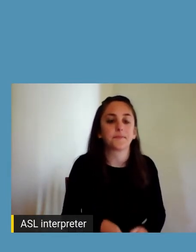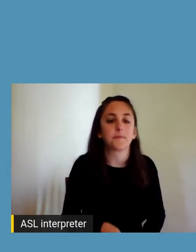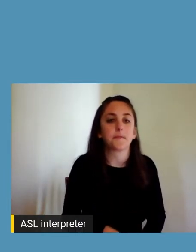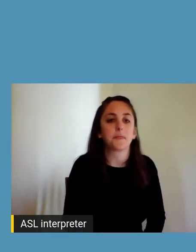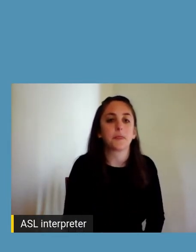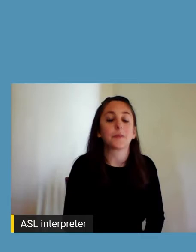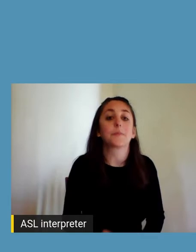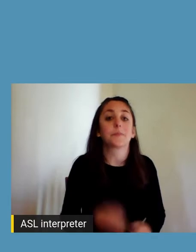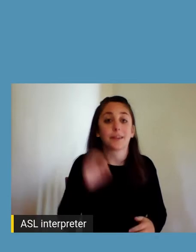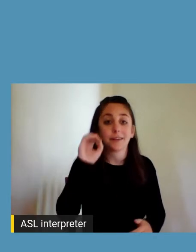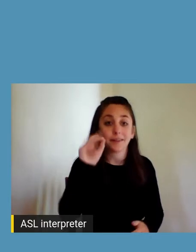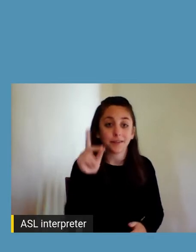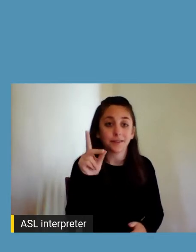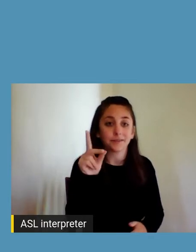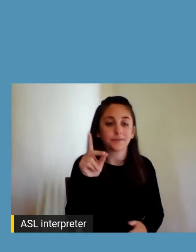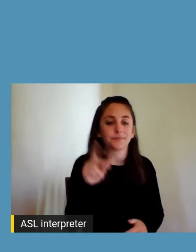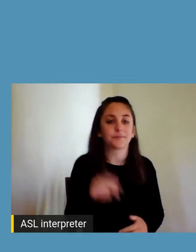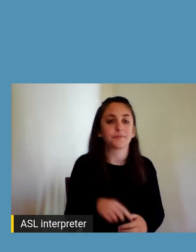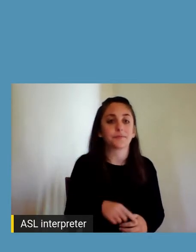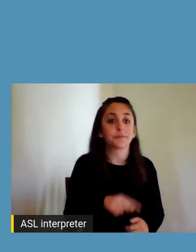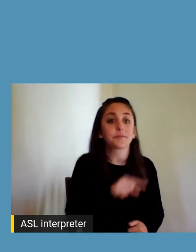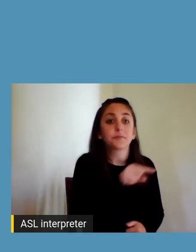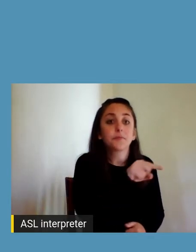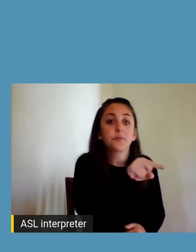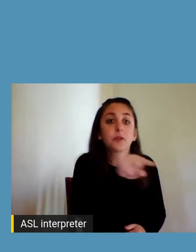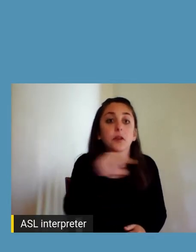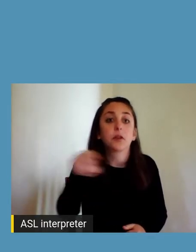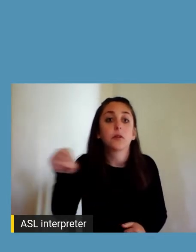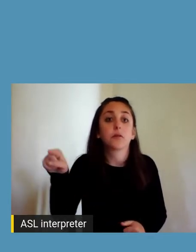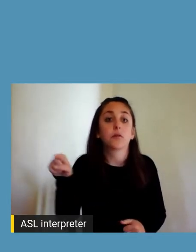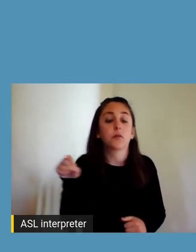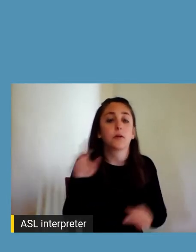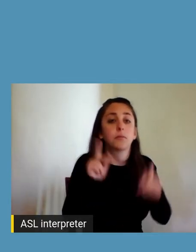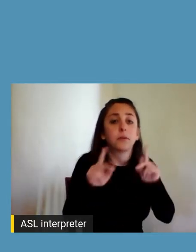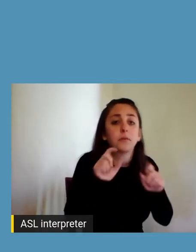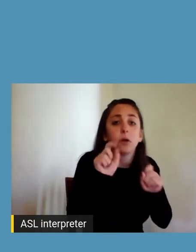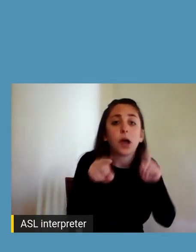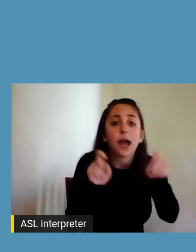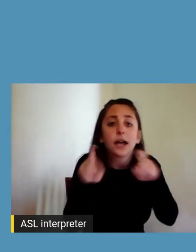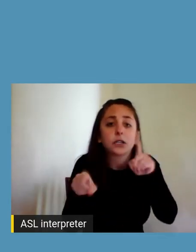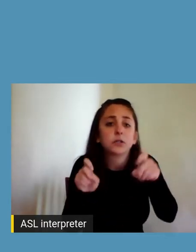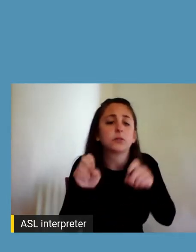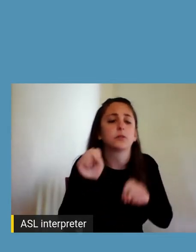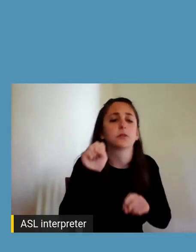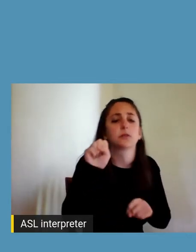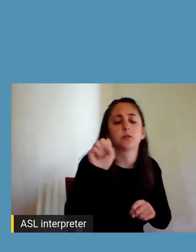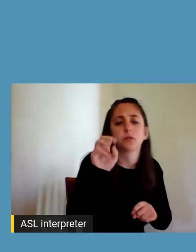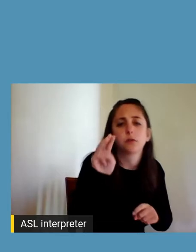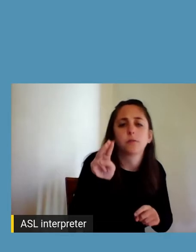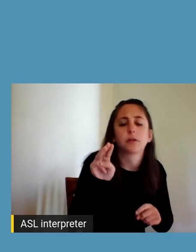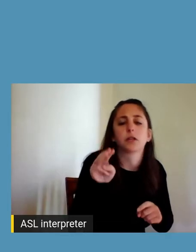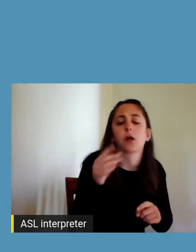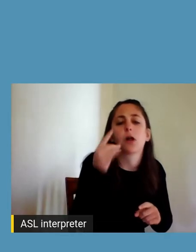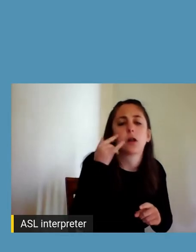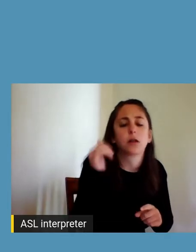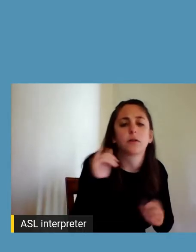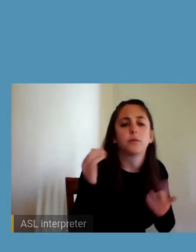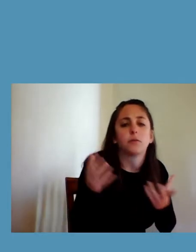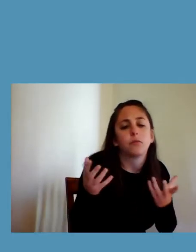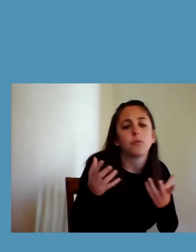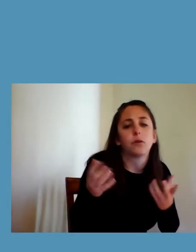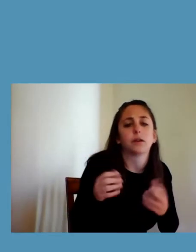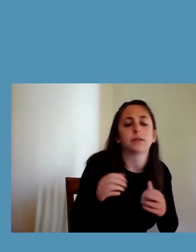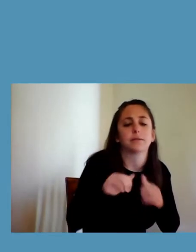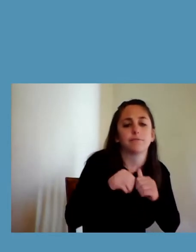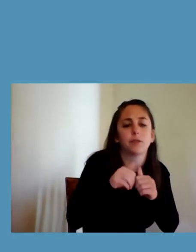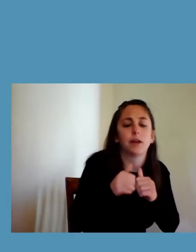All right. Have you all ever been asked how social media is doing? And though you spend a lot of time